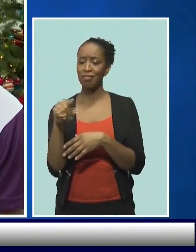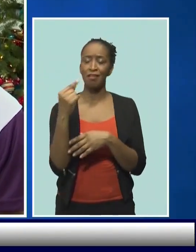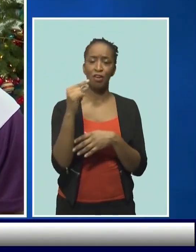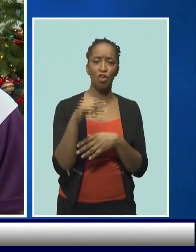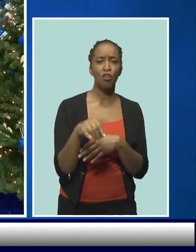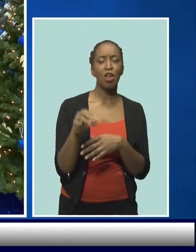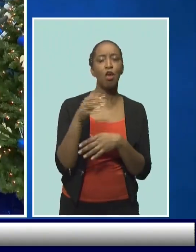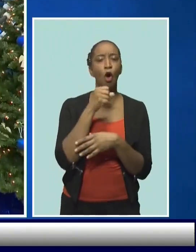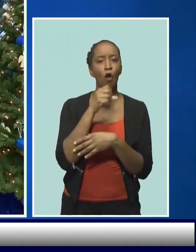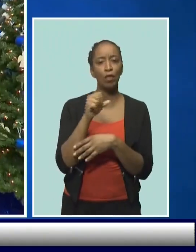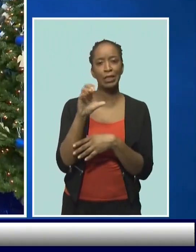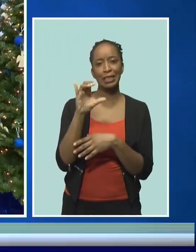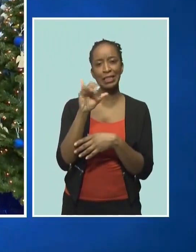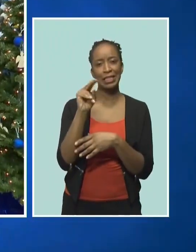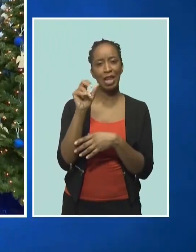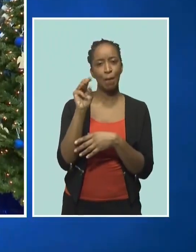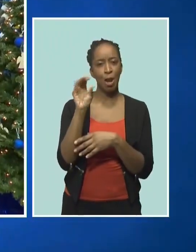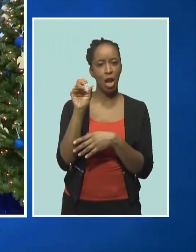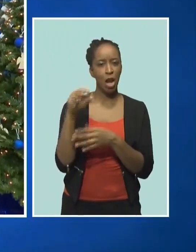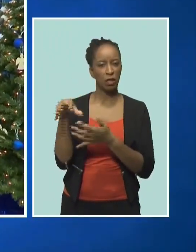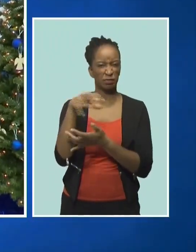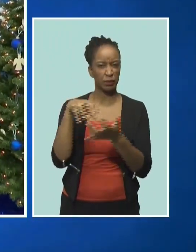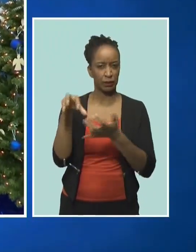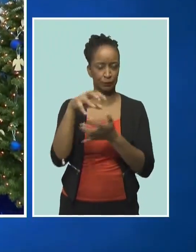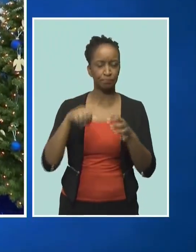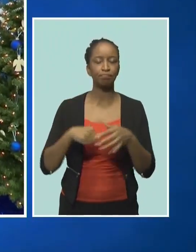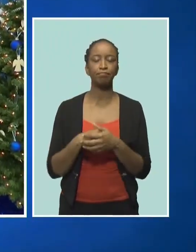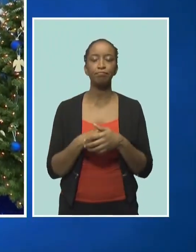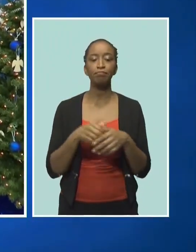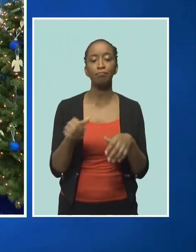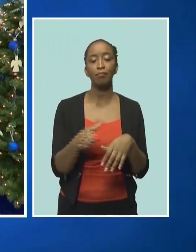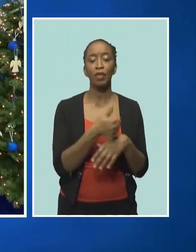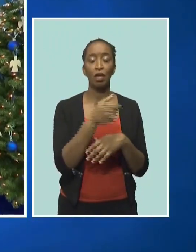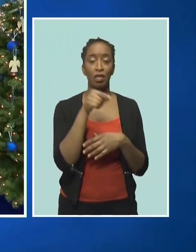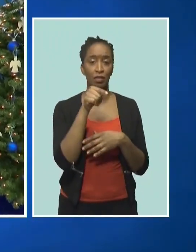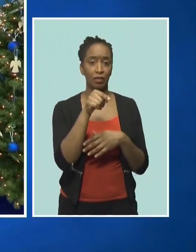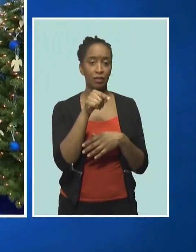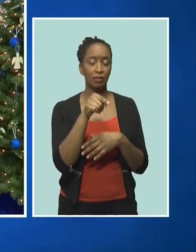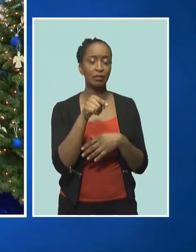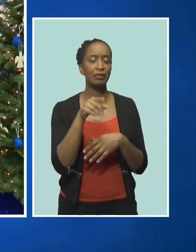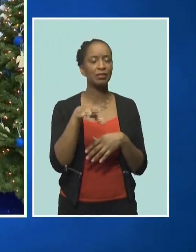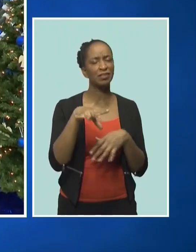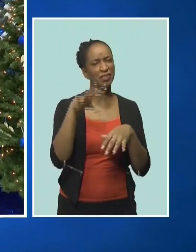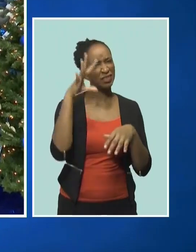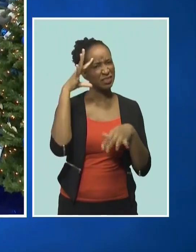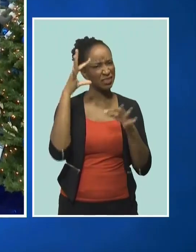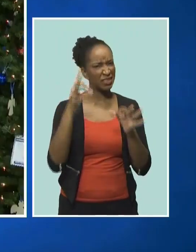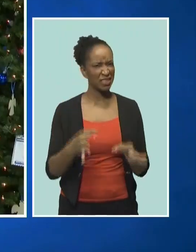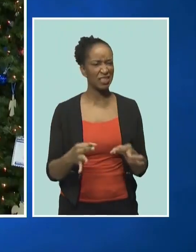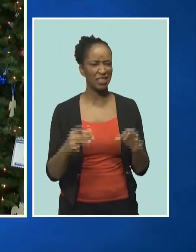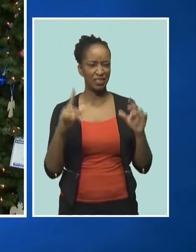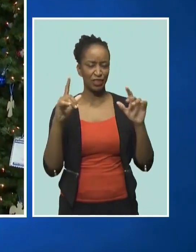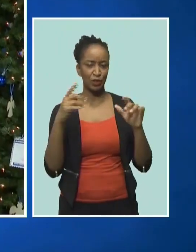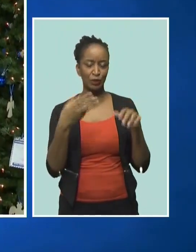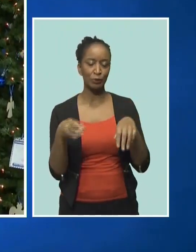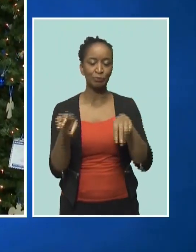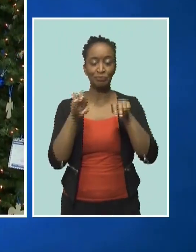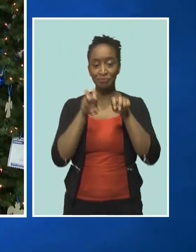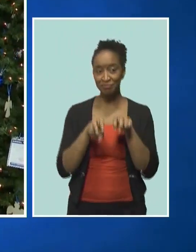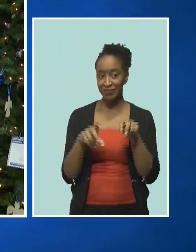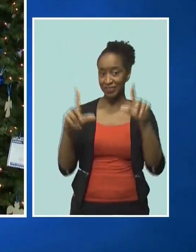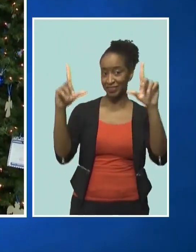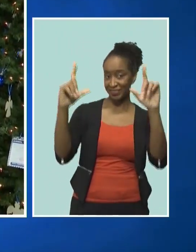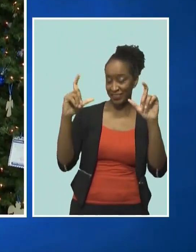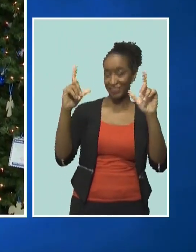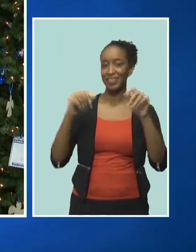mix. Zaya Wilshire of Alexandra School explains why they chose a photo booth. A lot of people don't stop and take time to